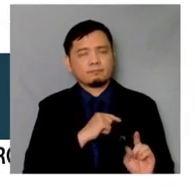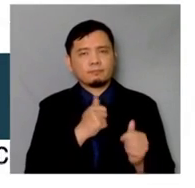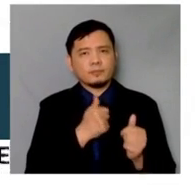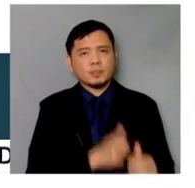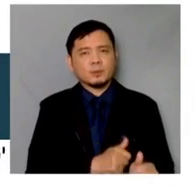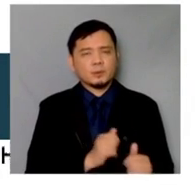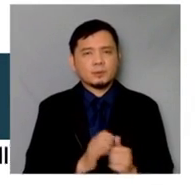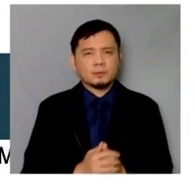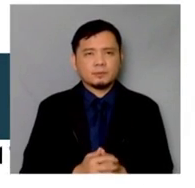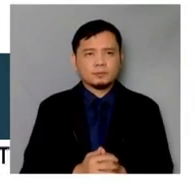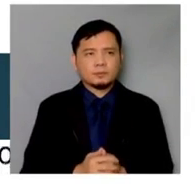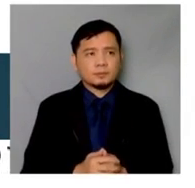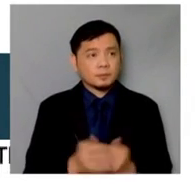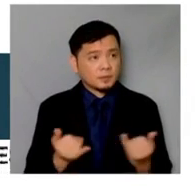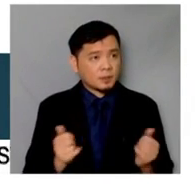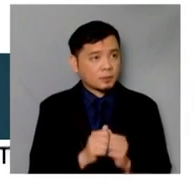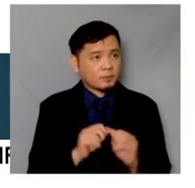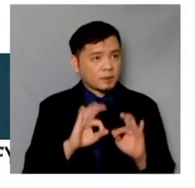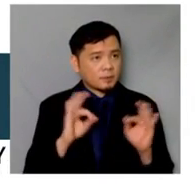family right now?